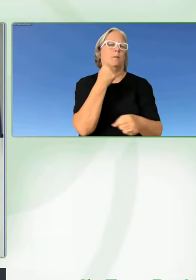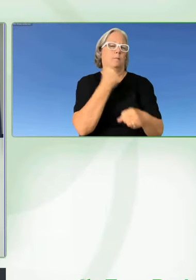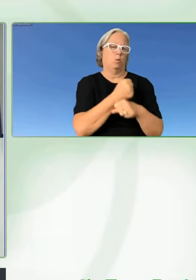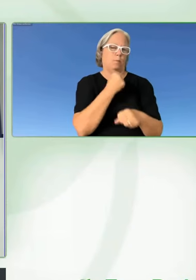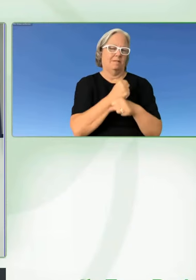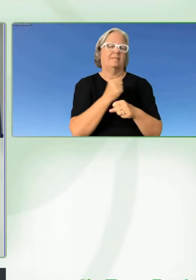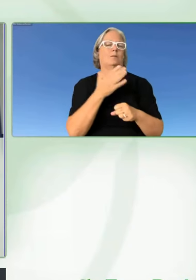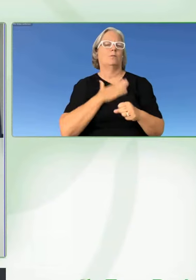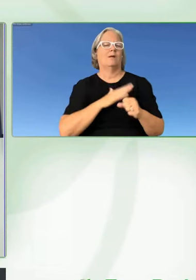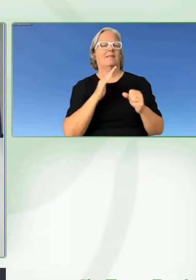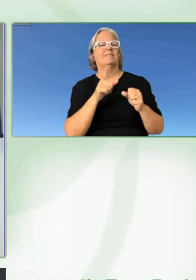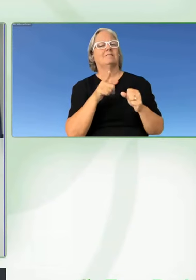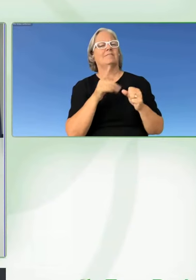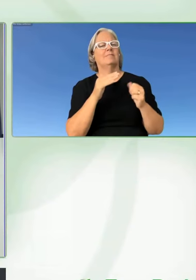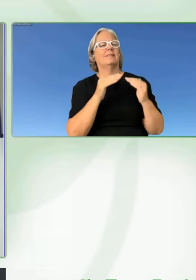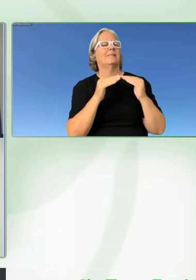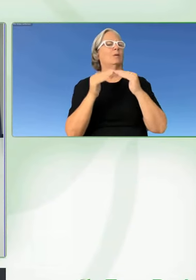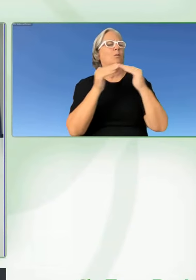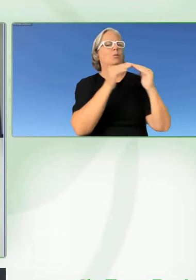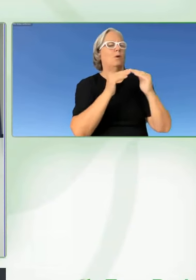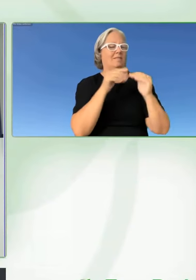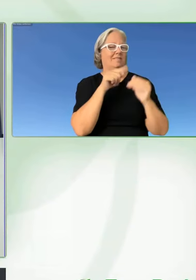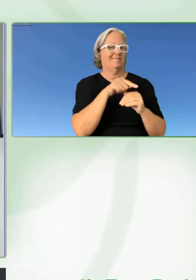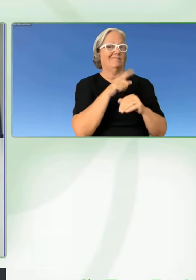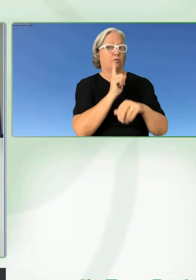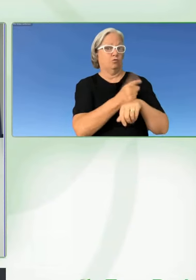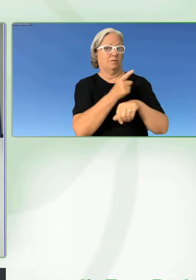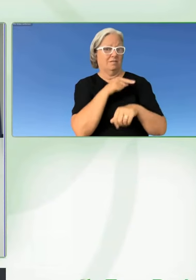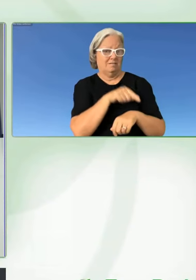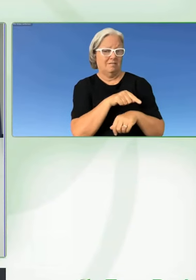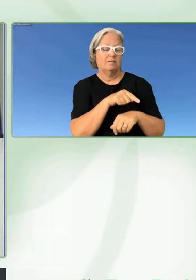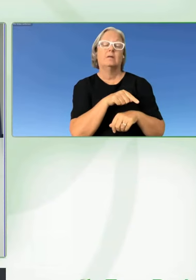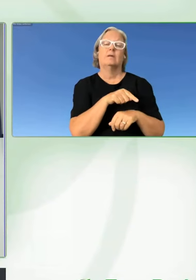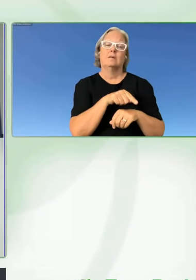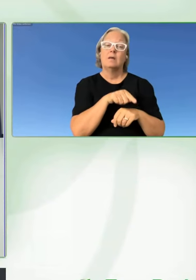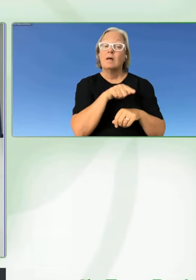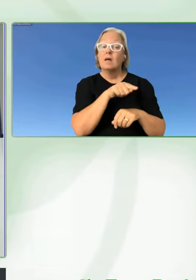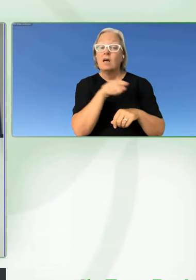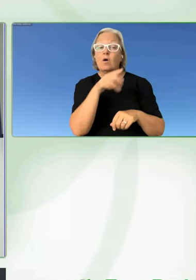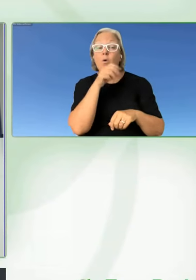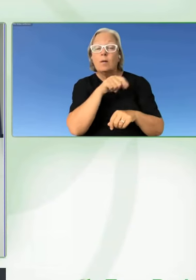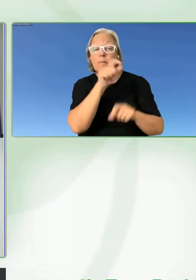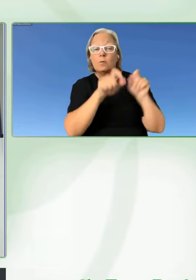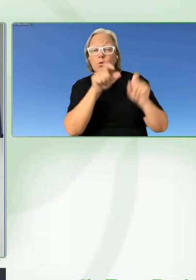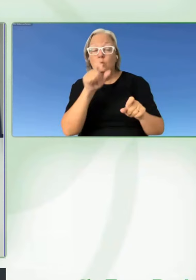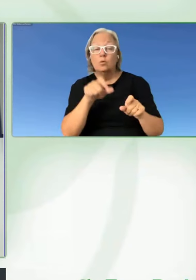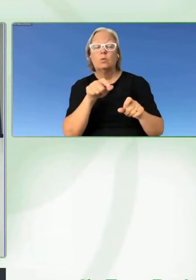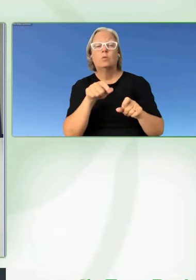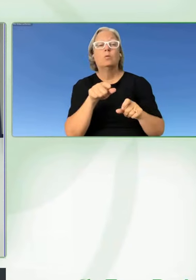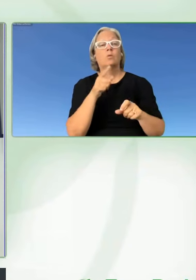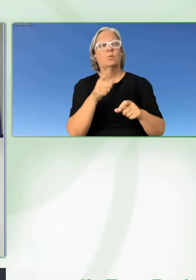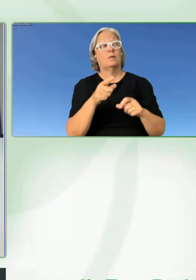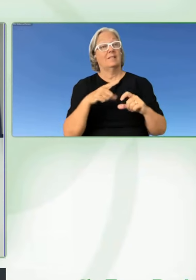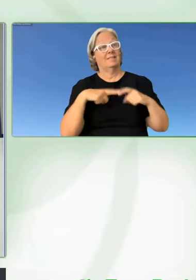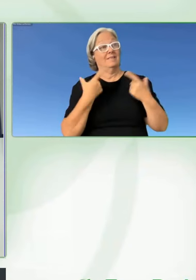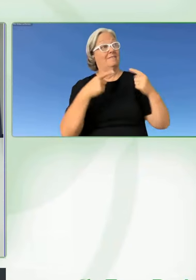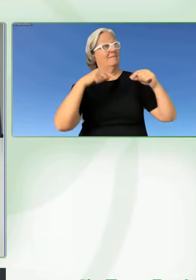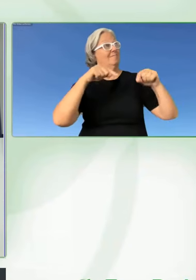Directive, which is extremely important for all the persons with disabilities living in the EU,